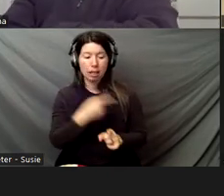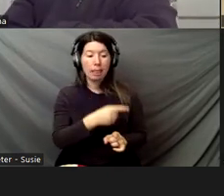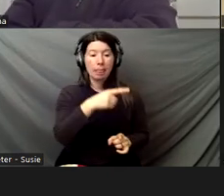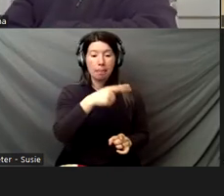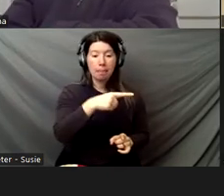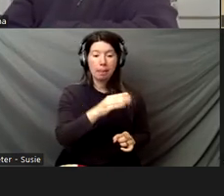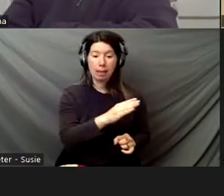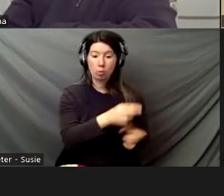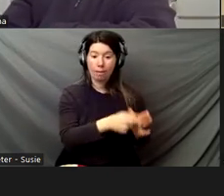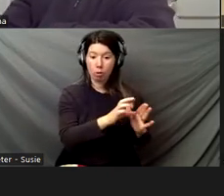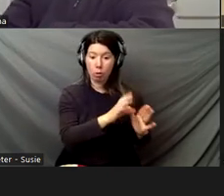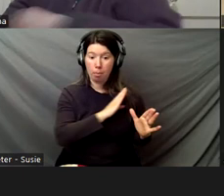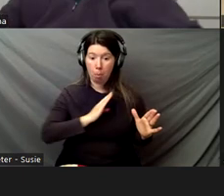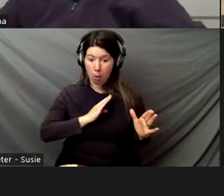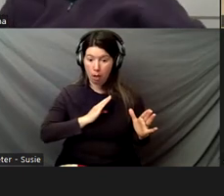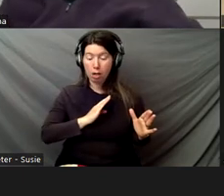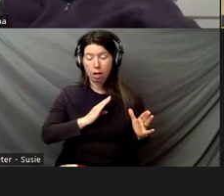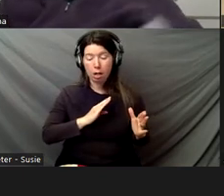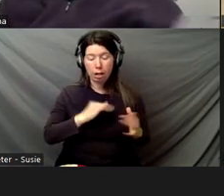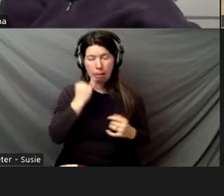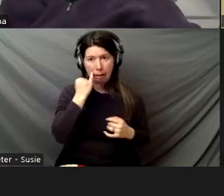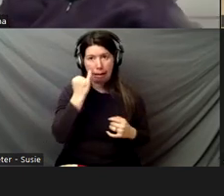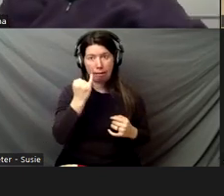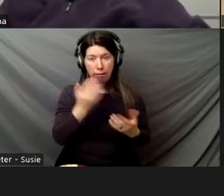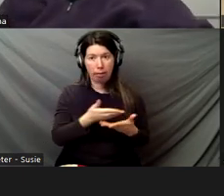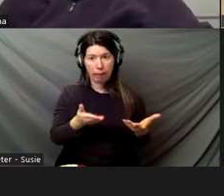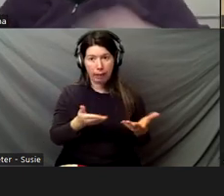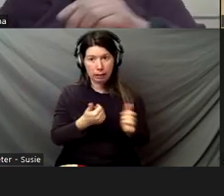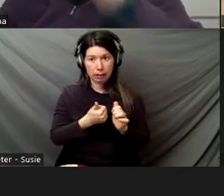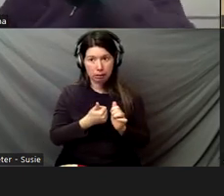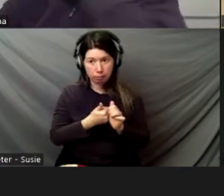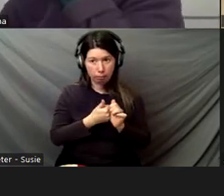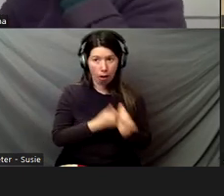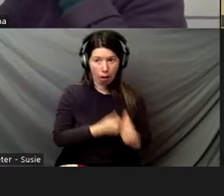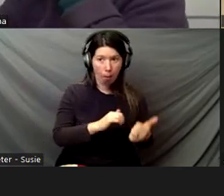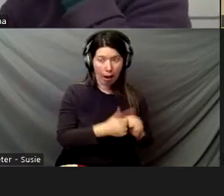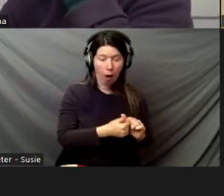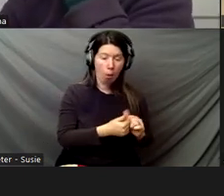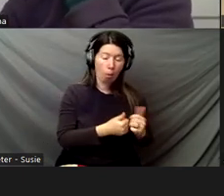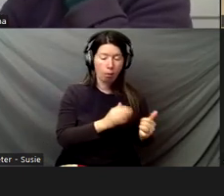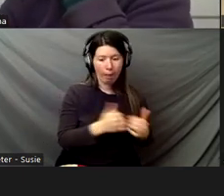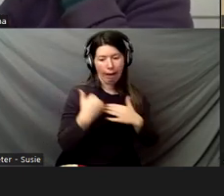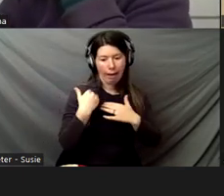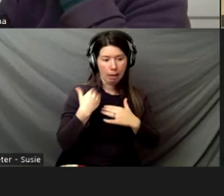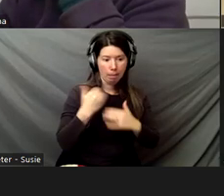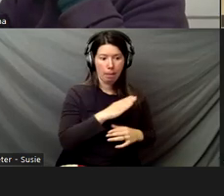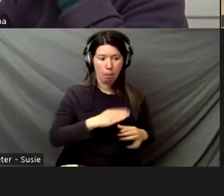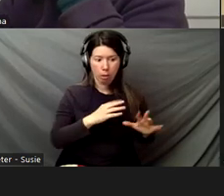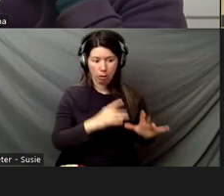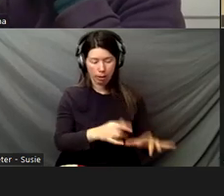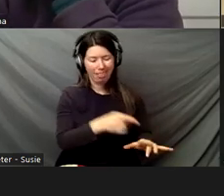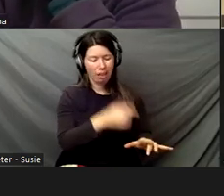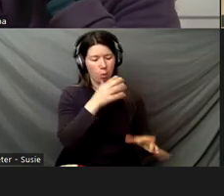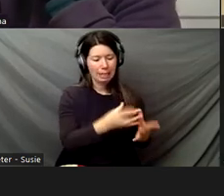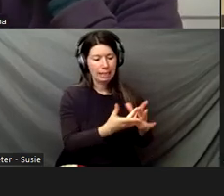which if you if things go the way that the Officer Accountability Subcommittee is working, the Police Review Board will disappear for